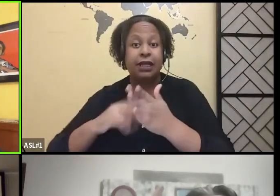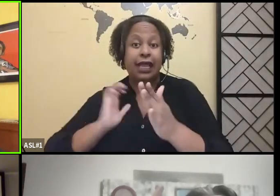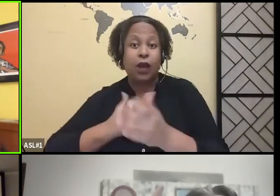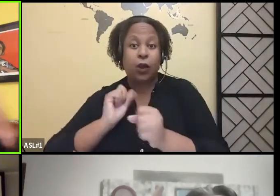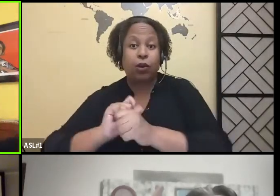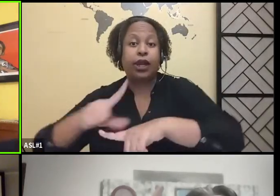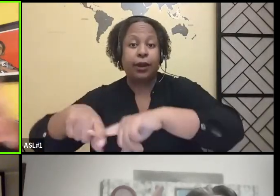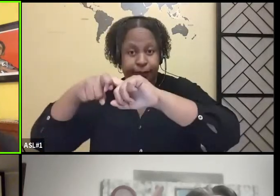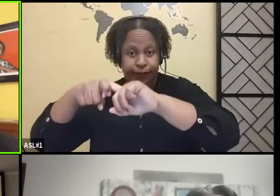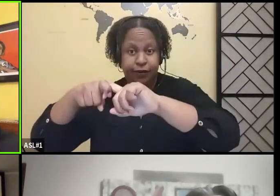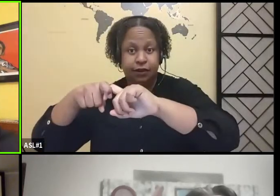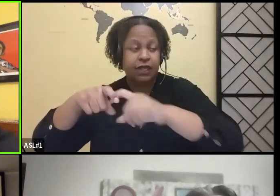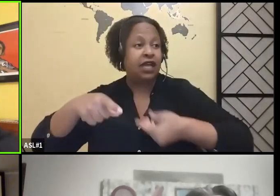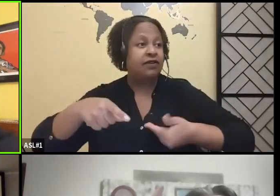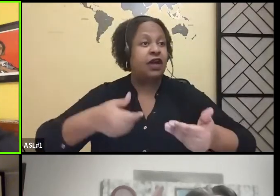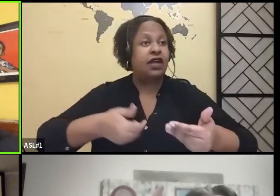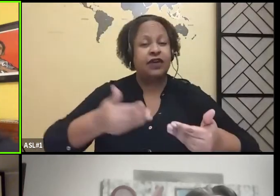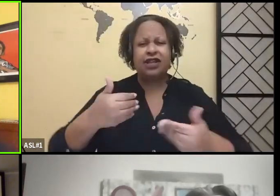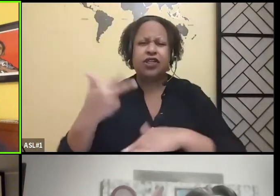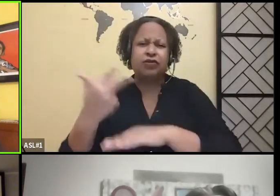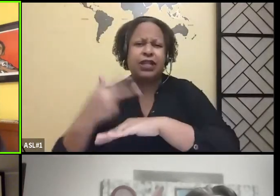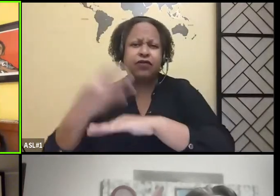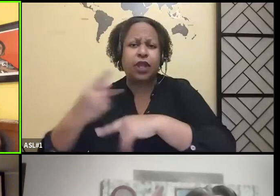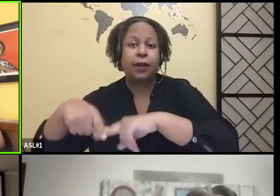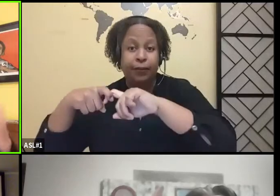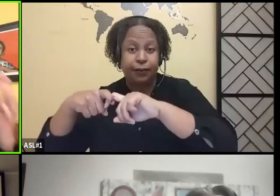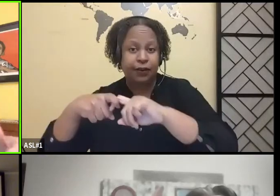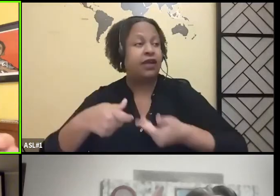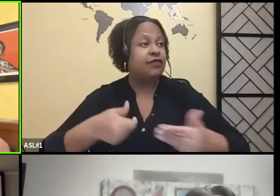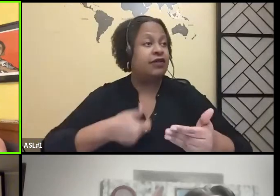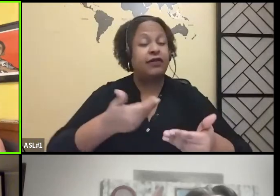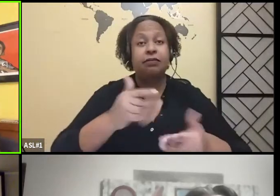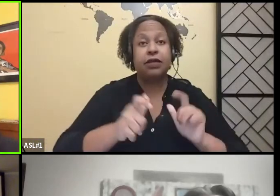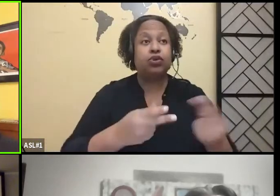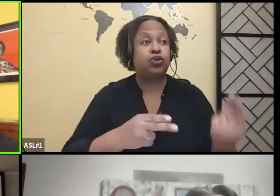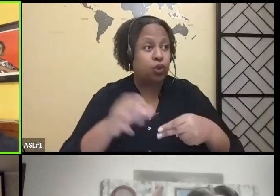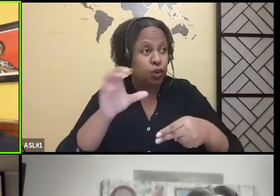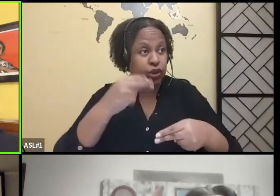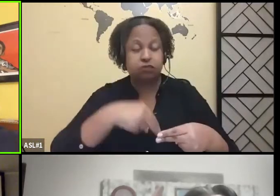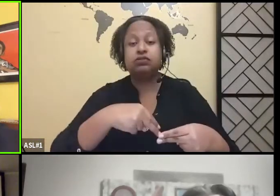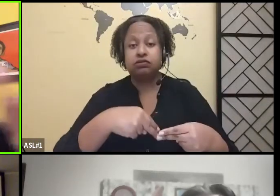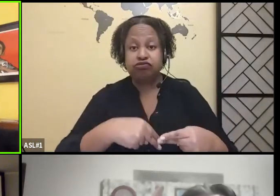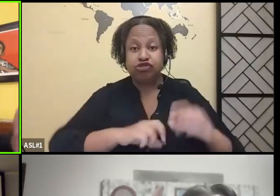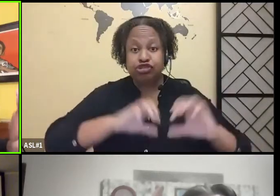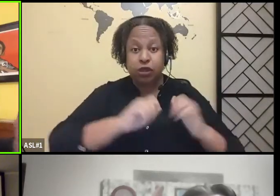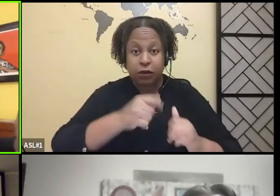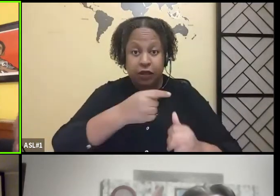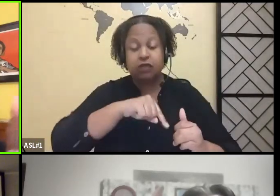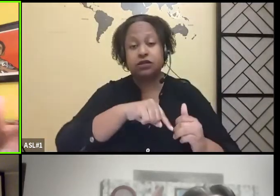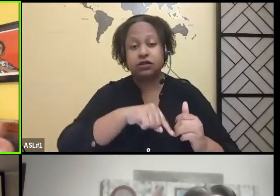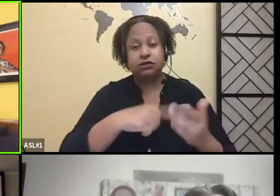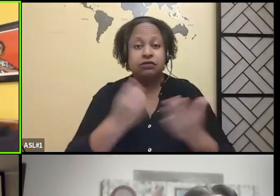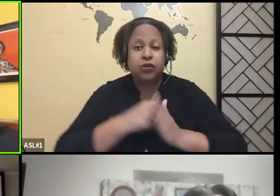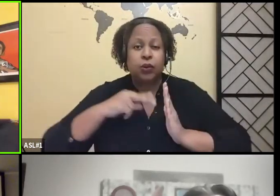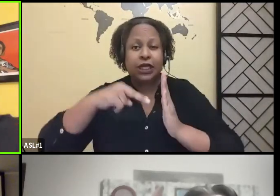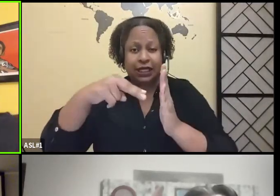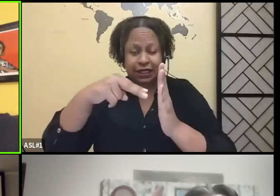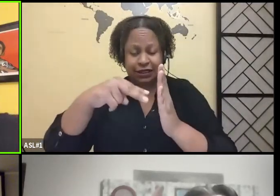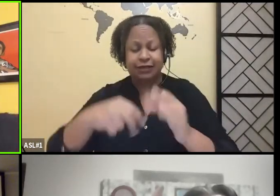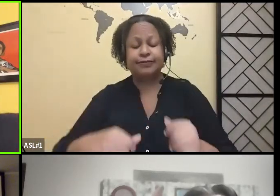3 days, invite some people to come and talk with us, do some reading. Because not that many things